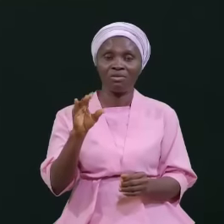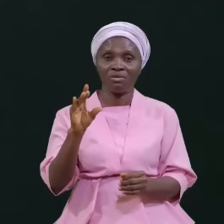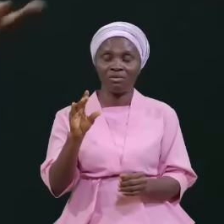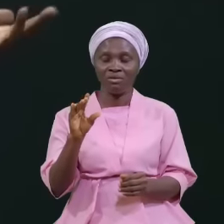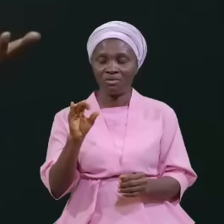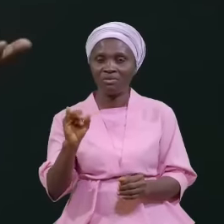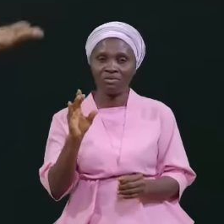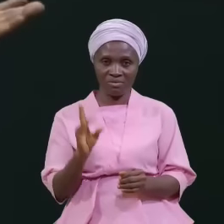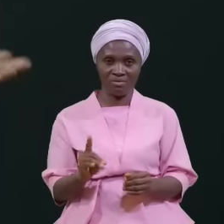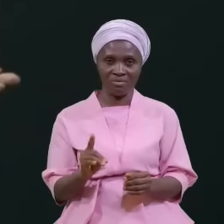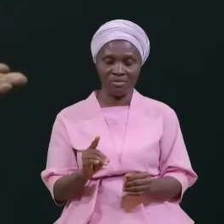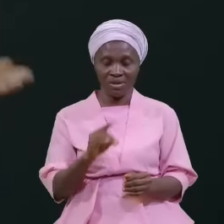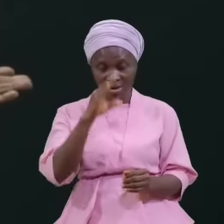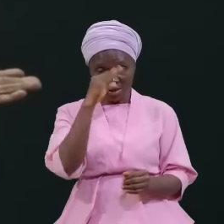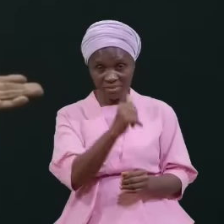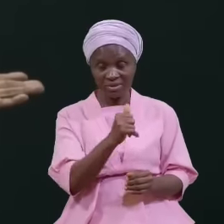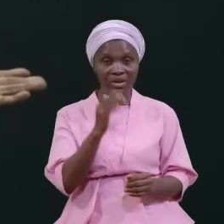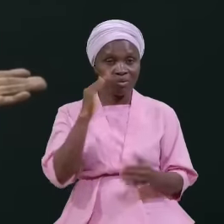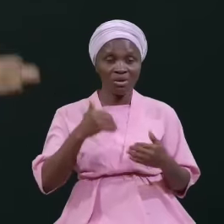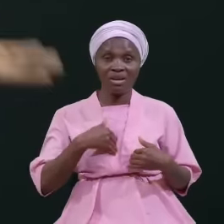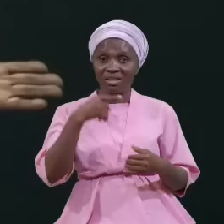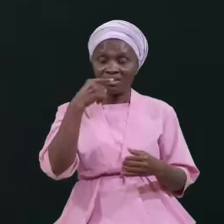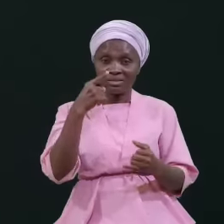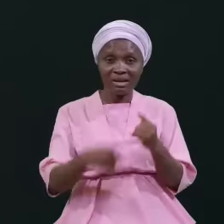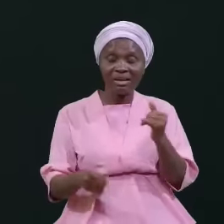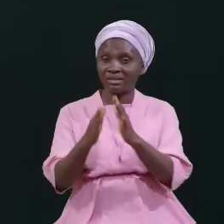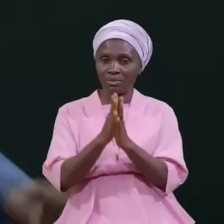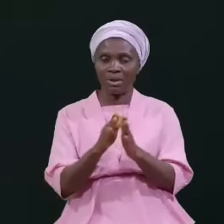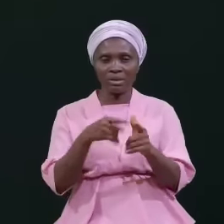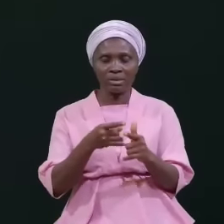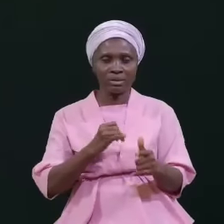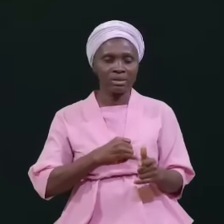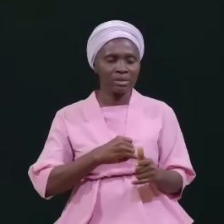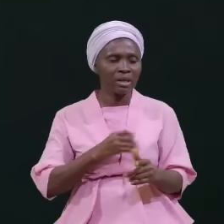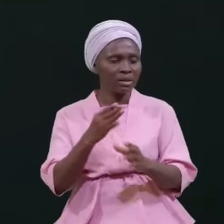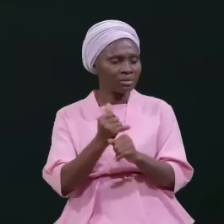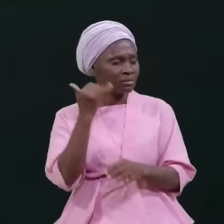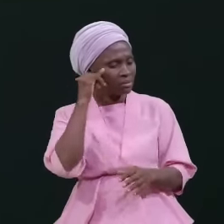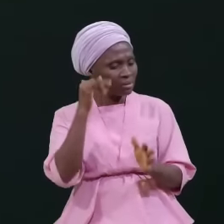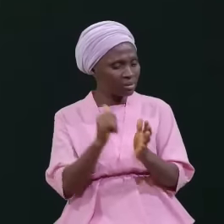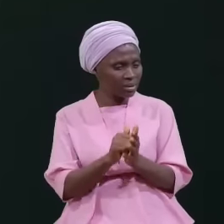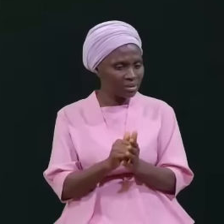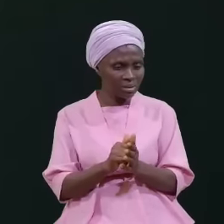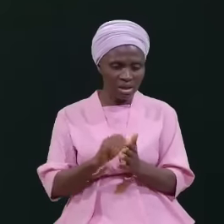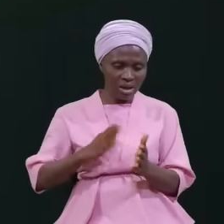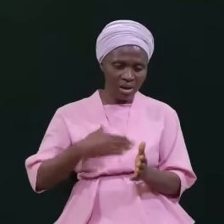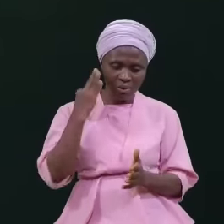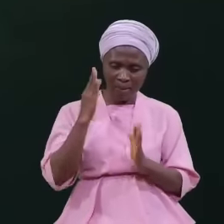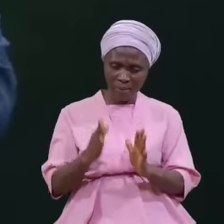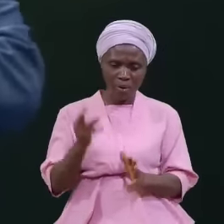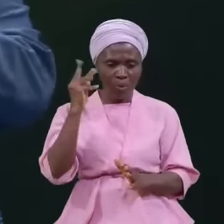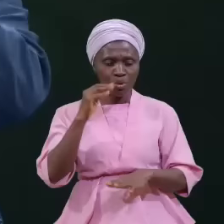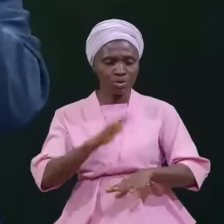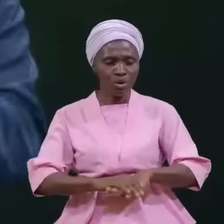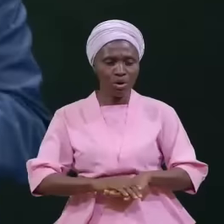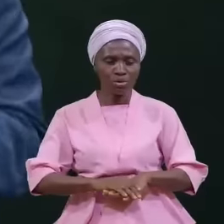call that a beloved pastor who is moderating tonight was on oxygen and that he